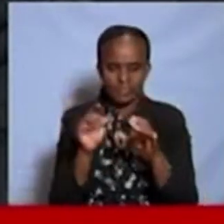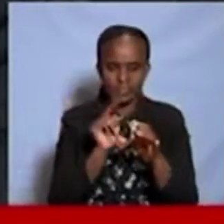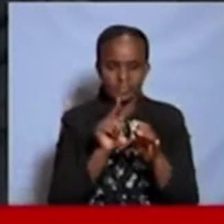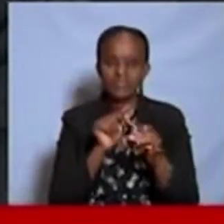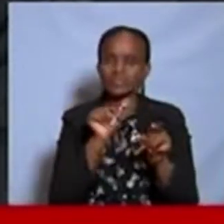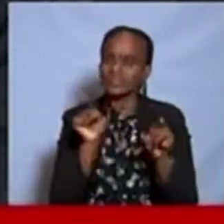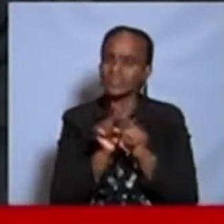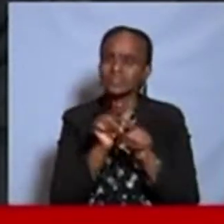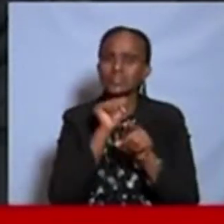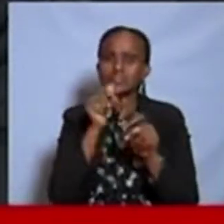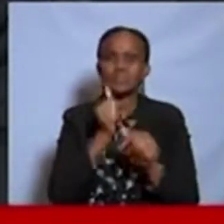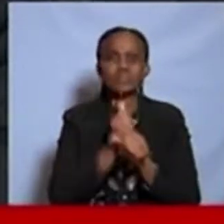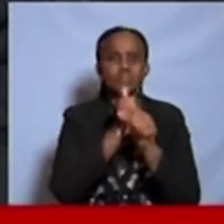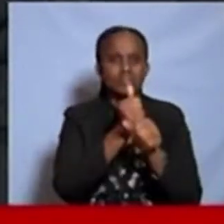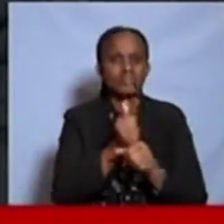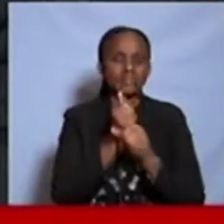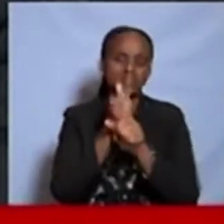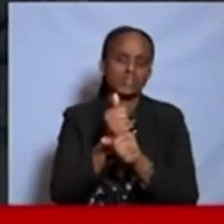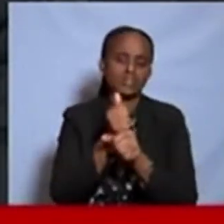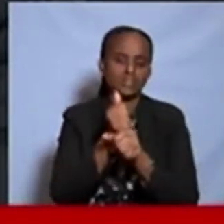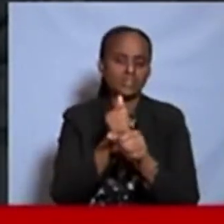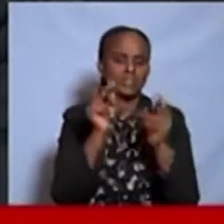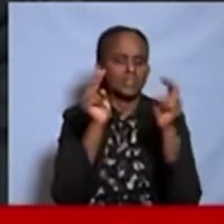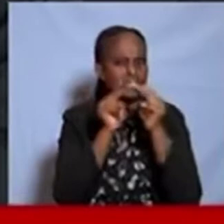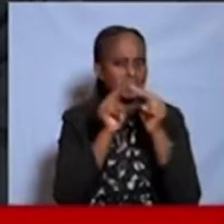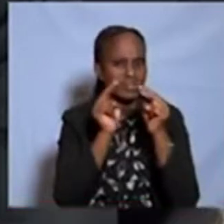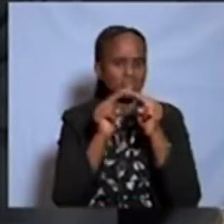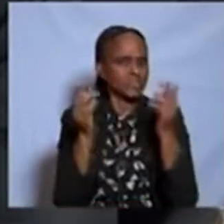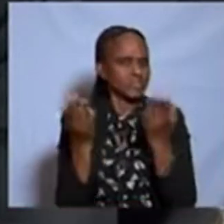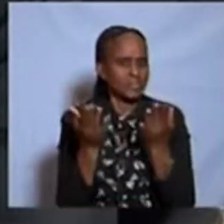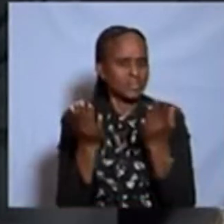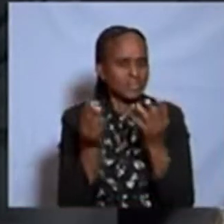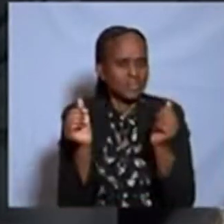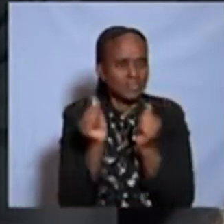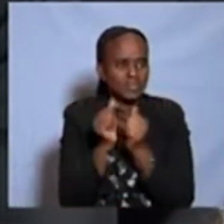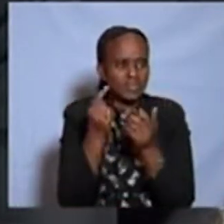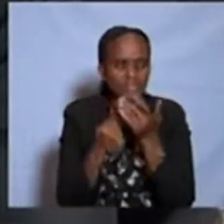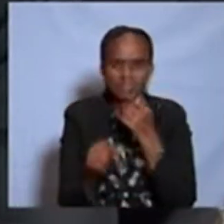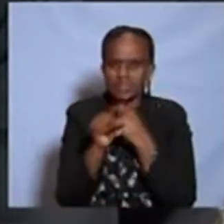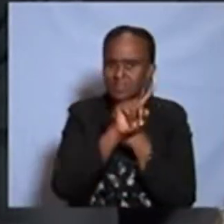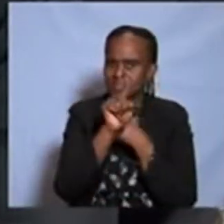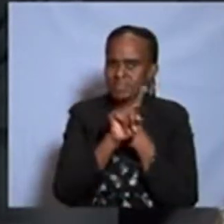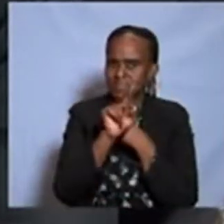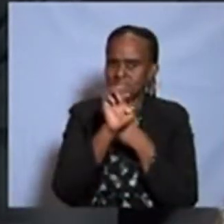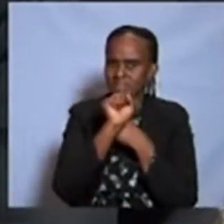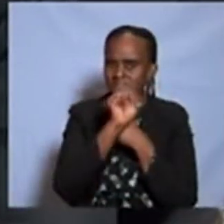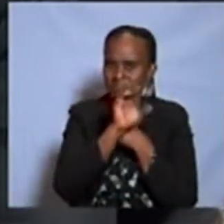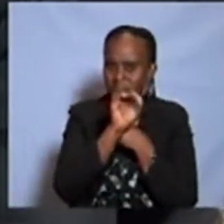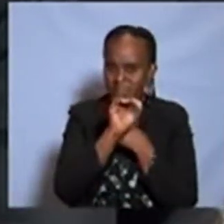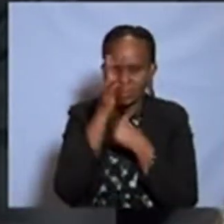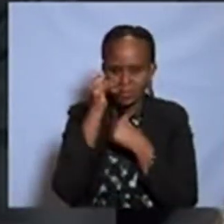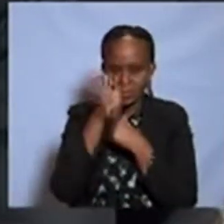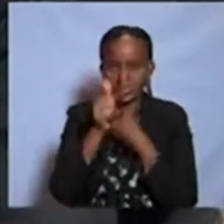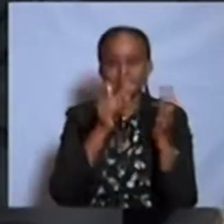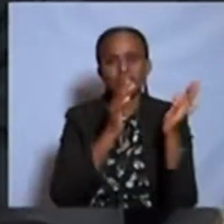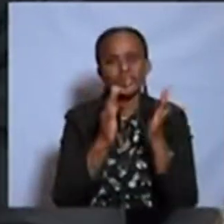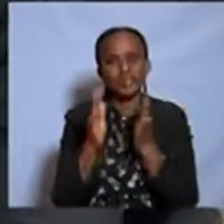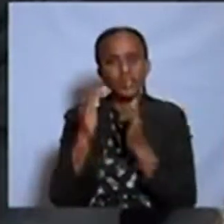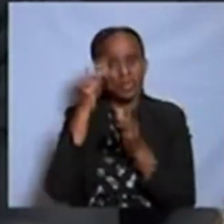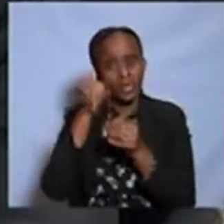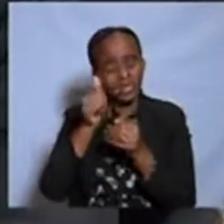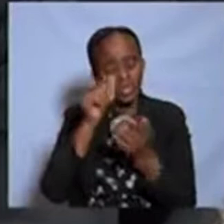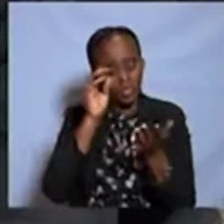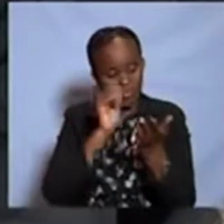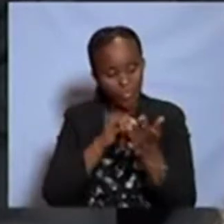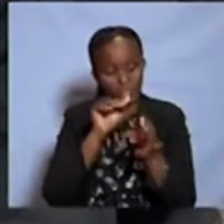not awarded the Welif contract with ZESCO. Why did you put